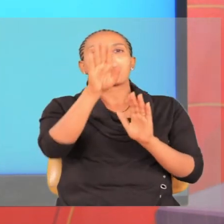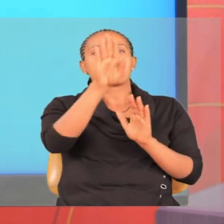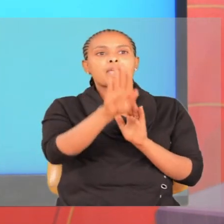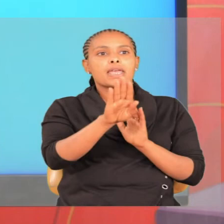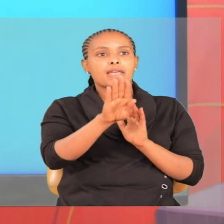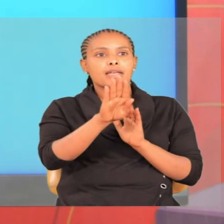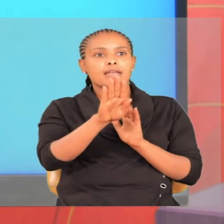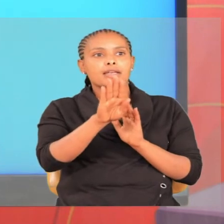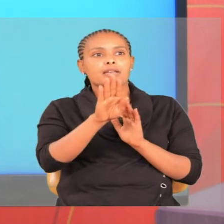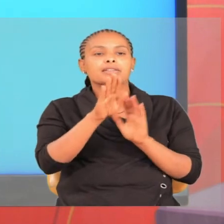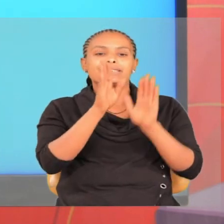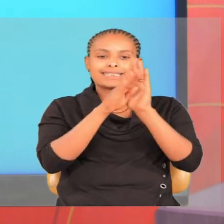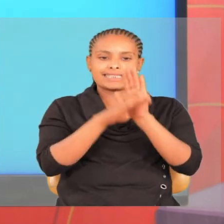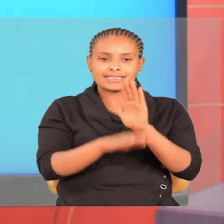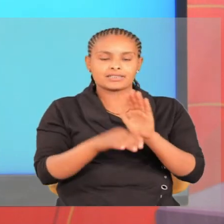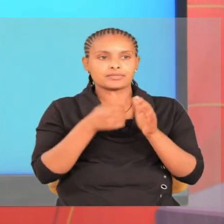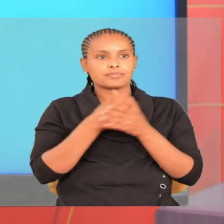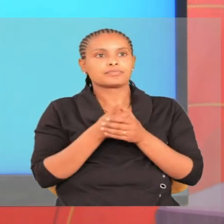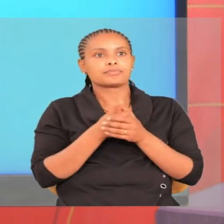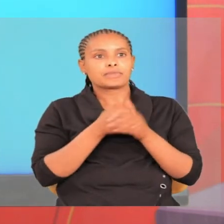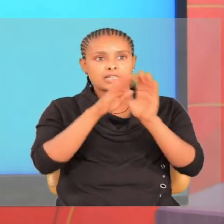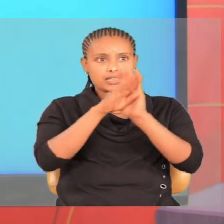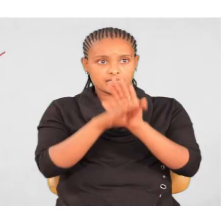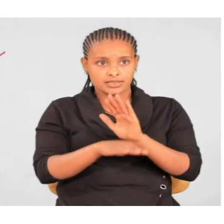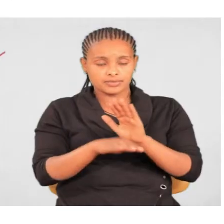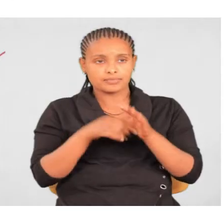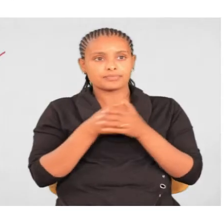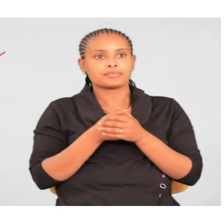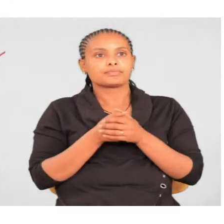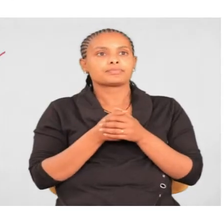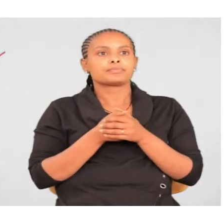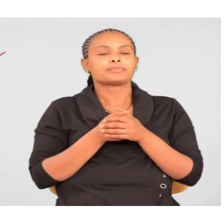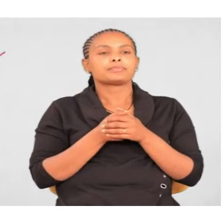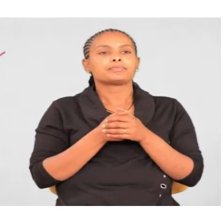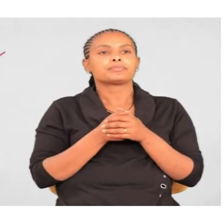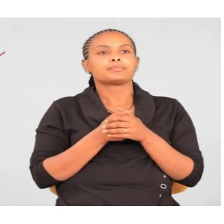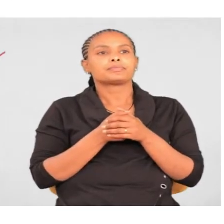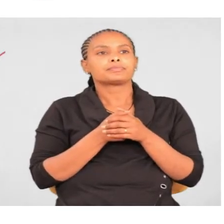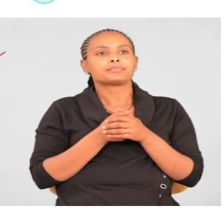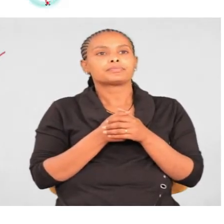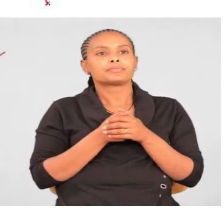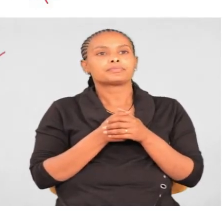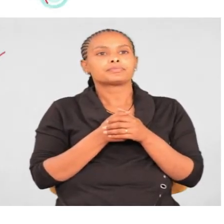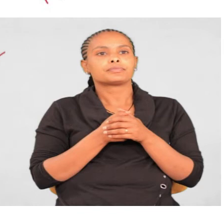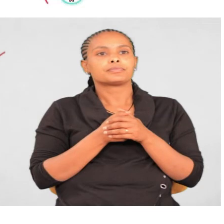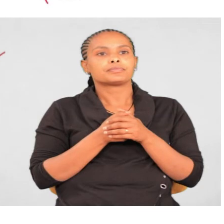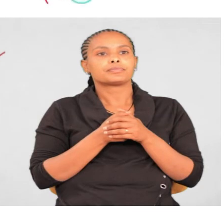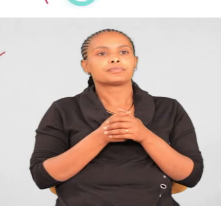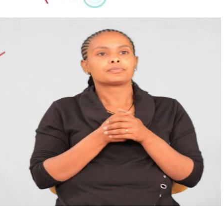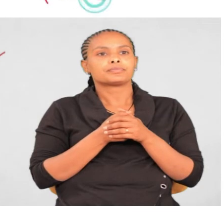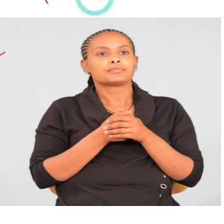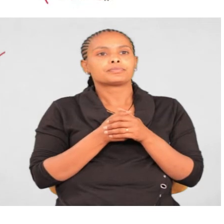B decreased. Concentration of B is decreased.